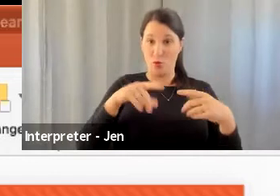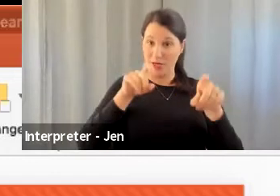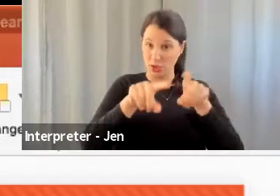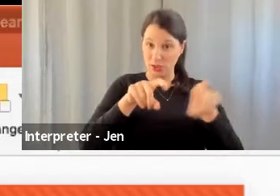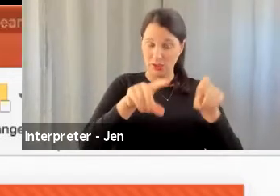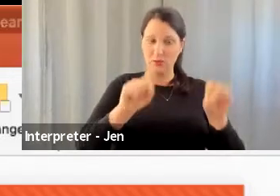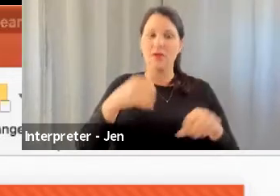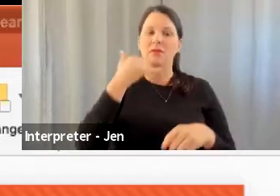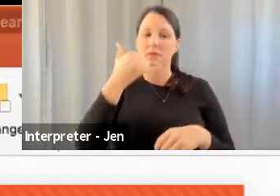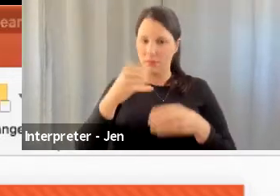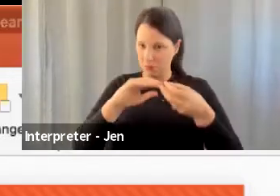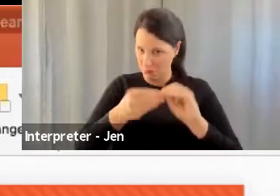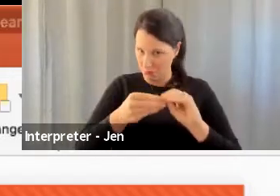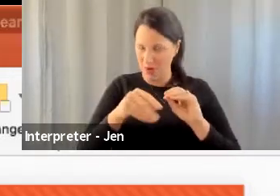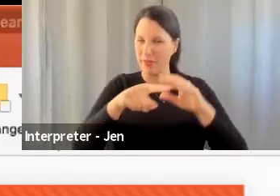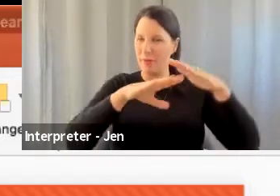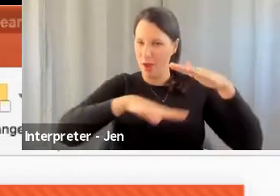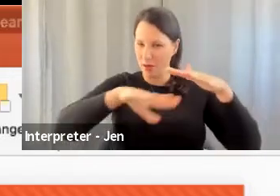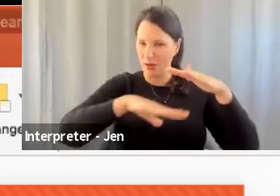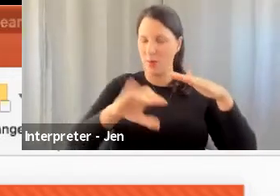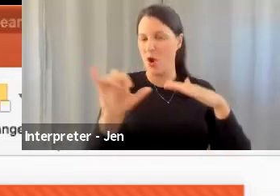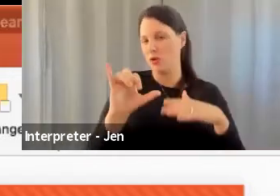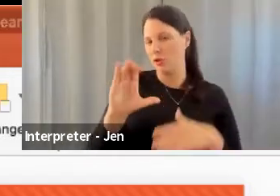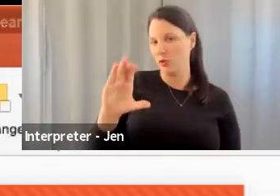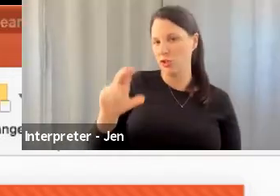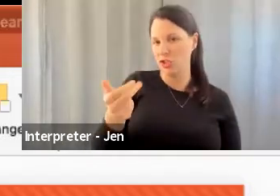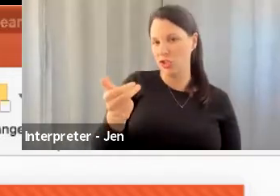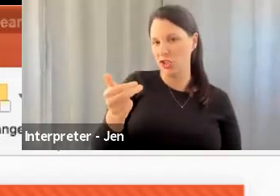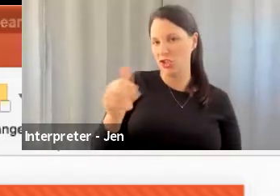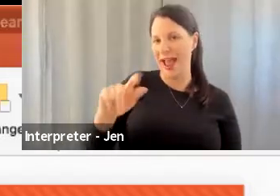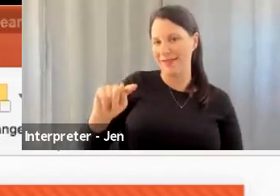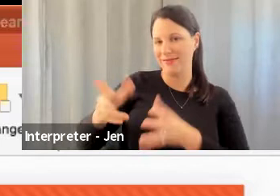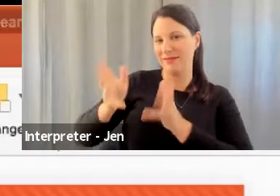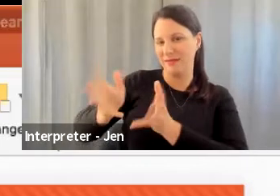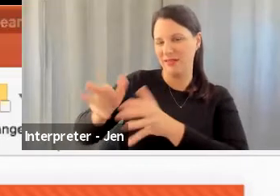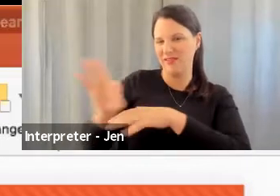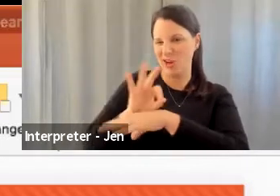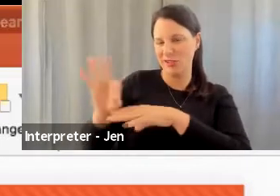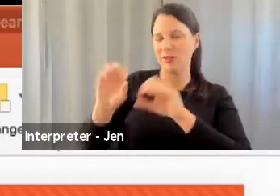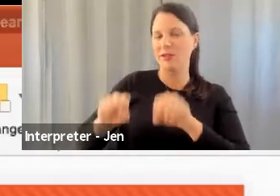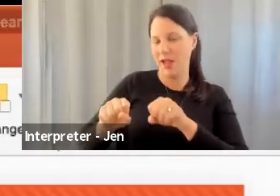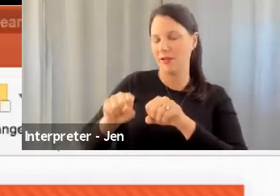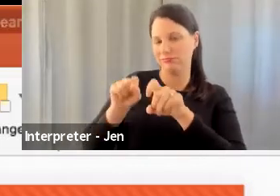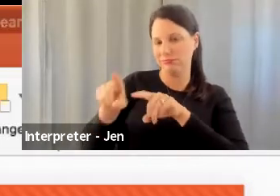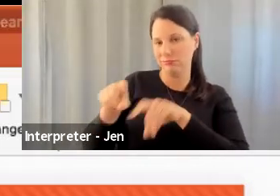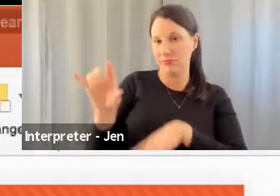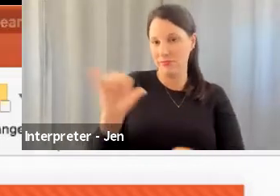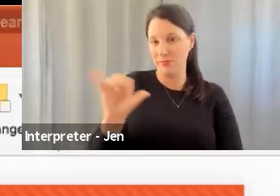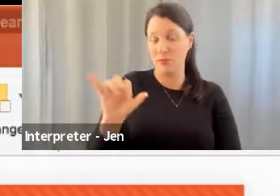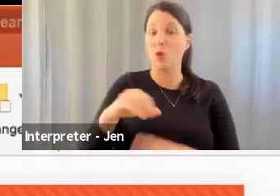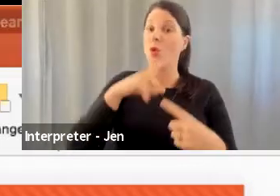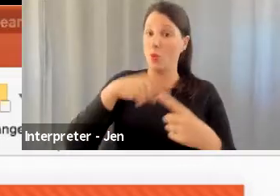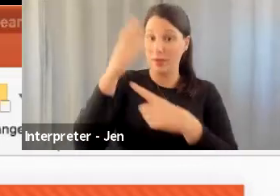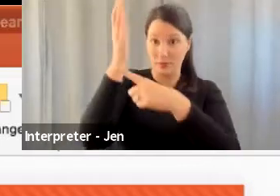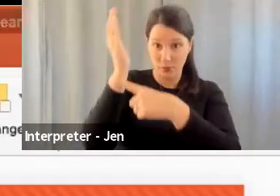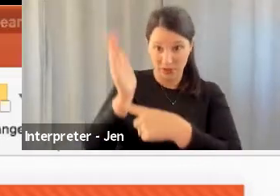also on the site, there should be a chat function where you can ask those questions as well. And we'll be able to answer more questions when the presentations are